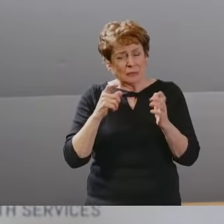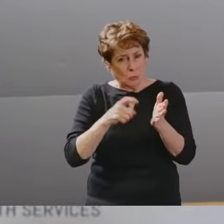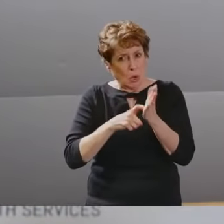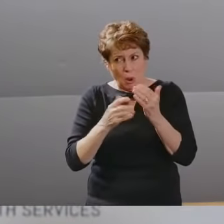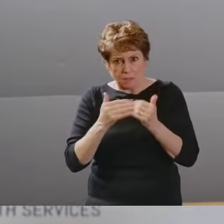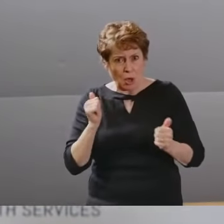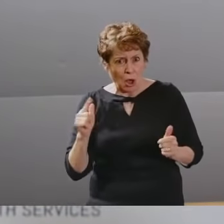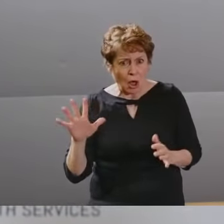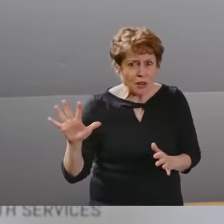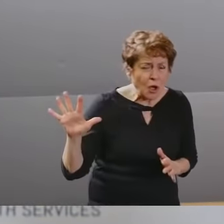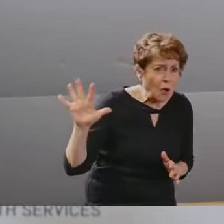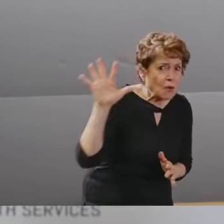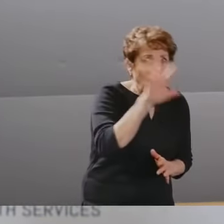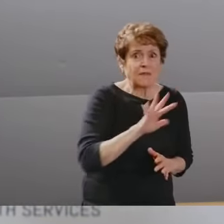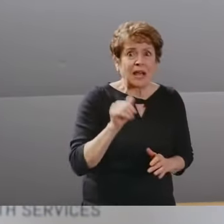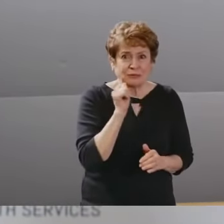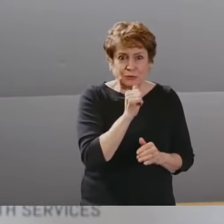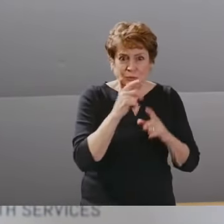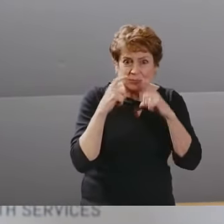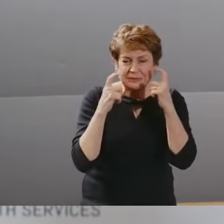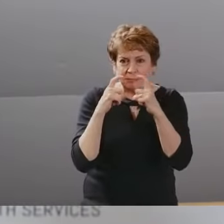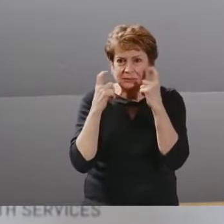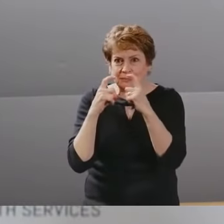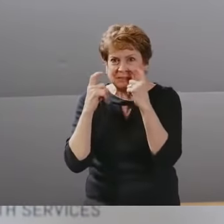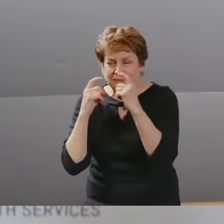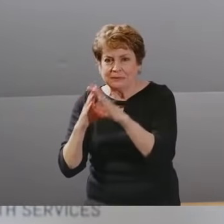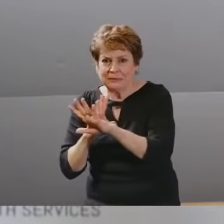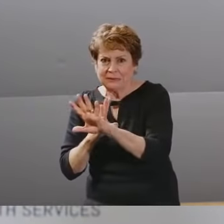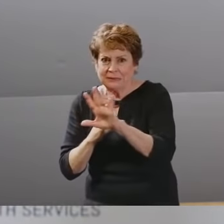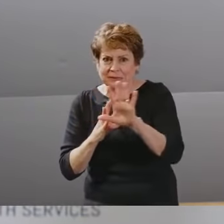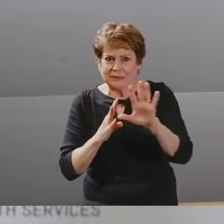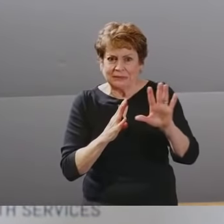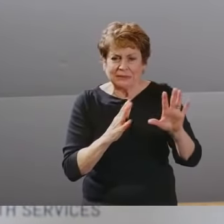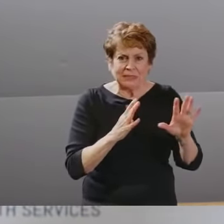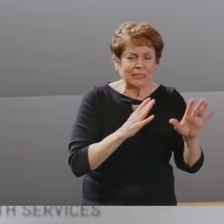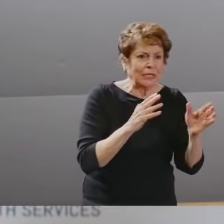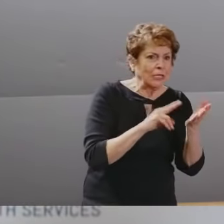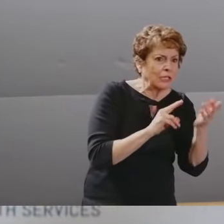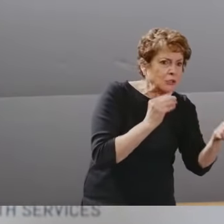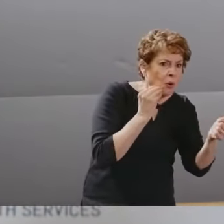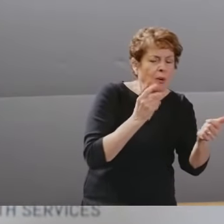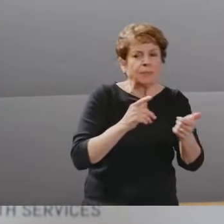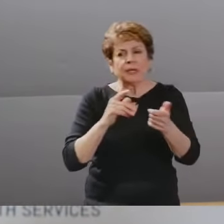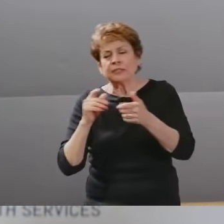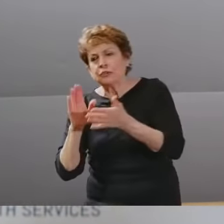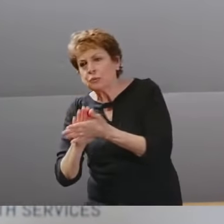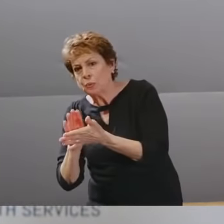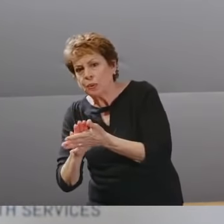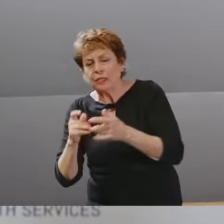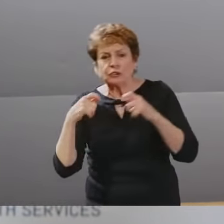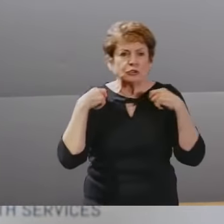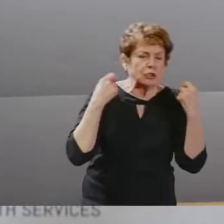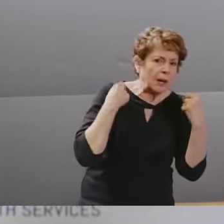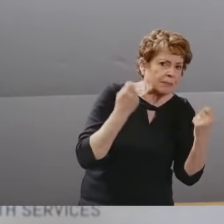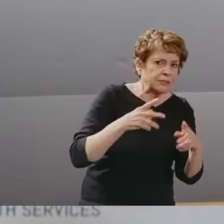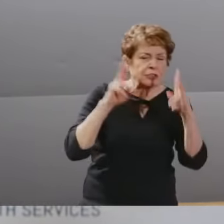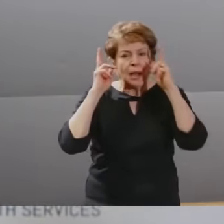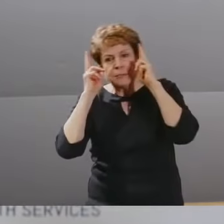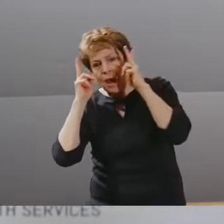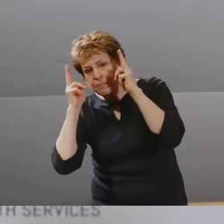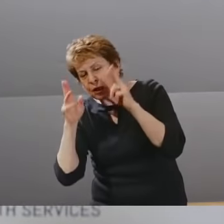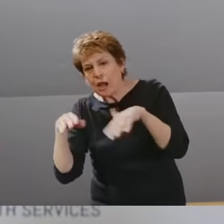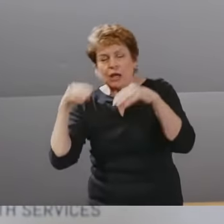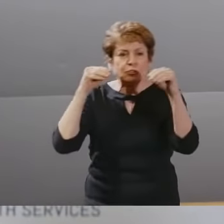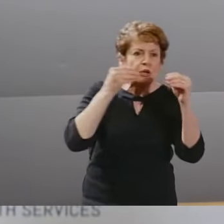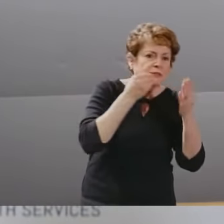home. Schools, restaurants, gyms, barbershops, stores, retail, and